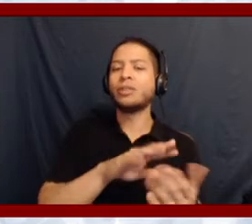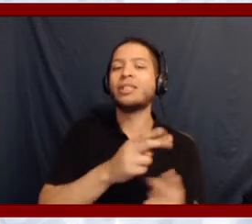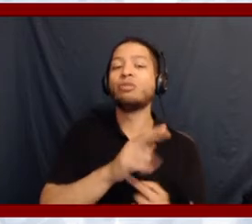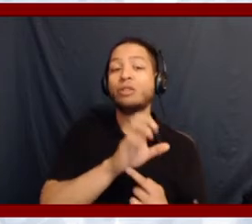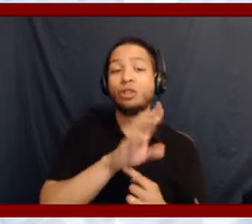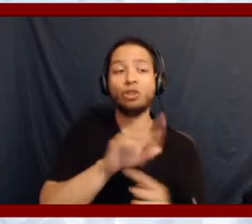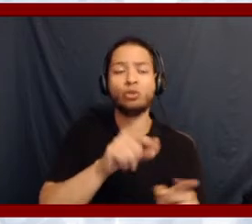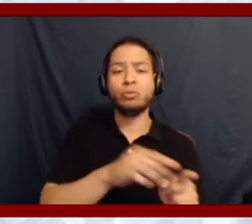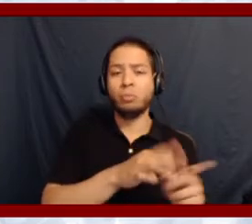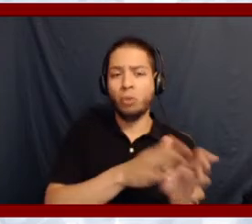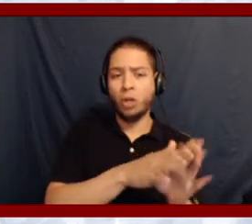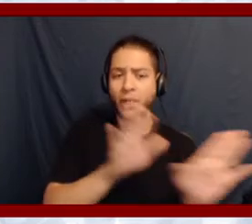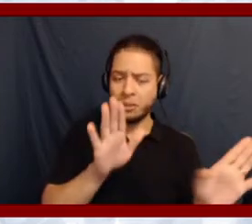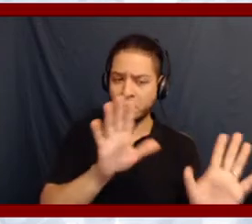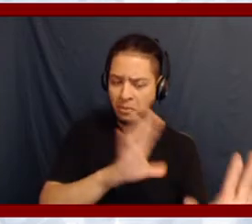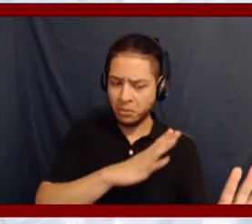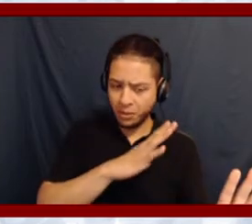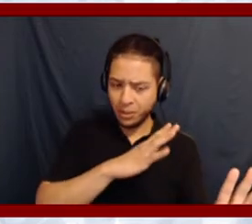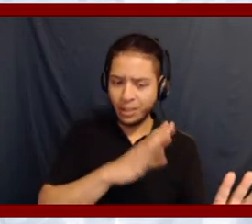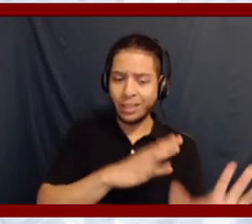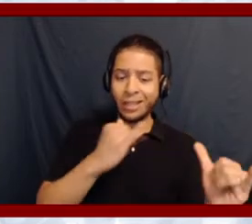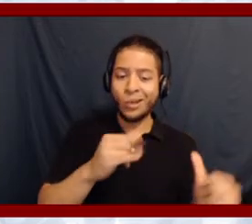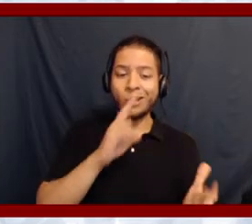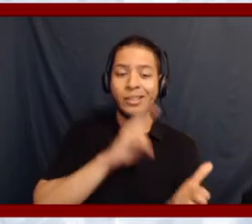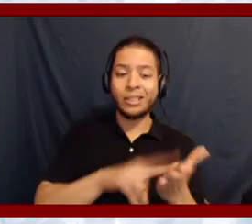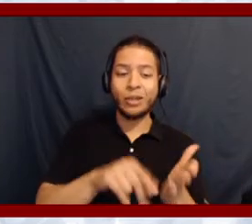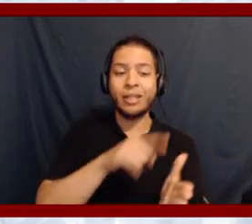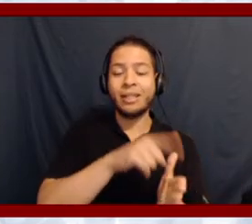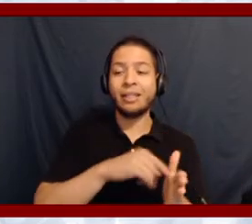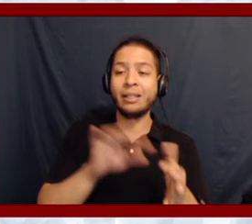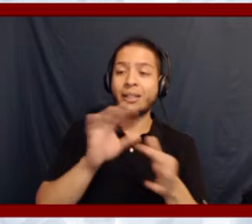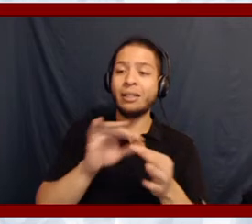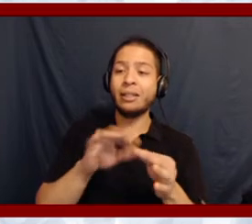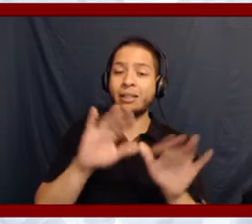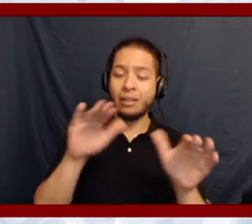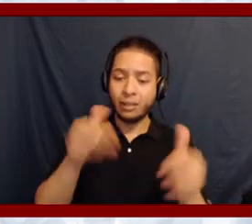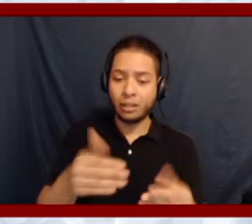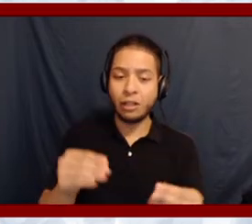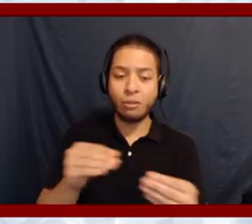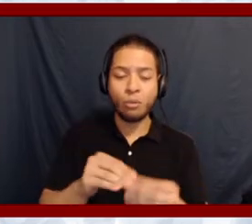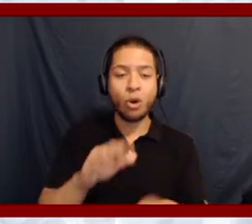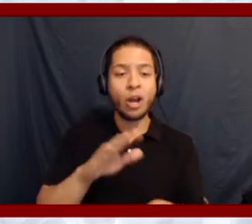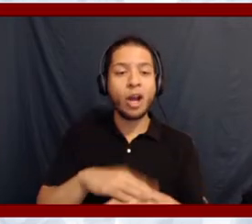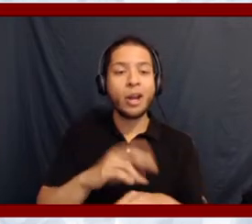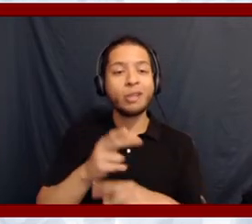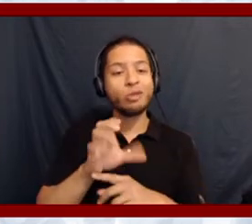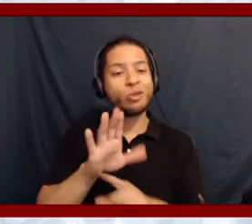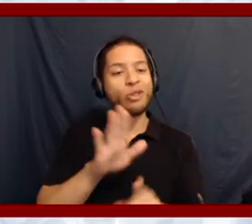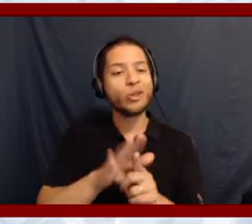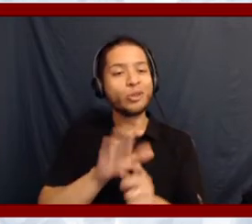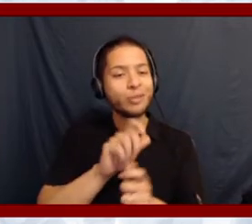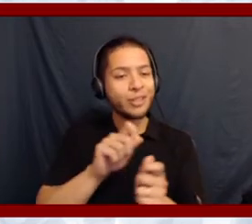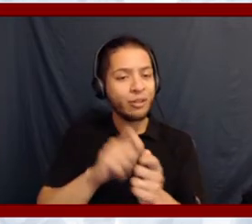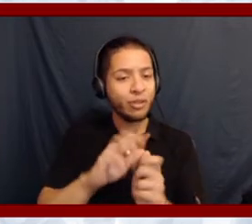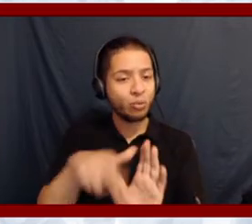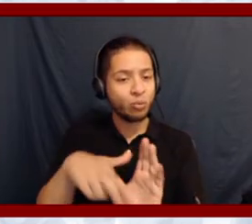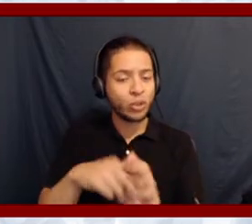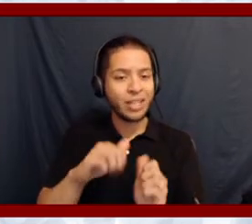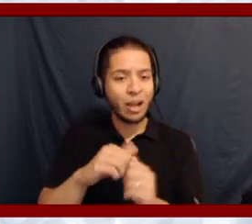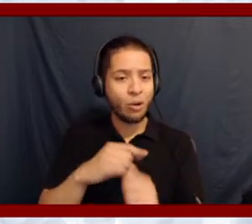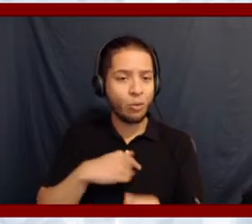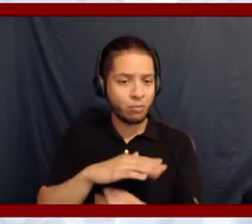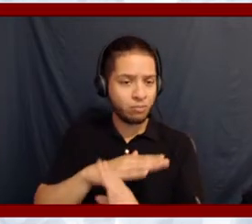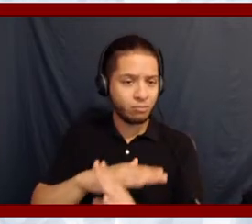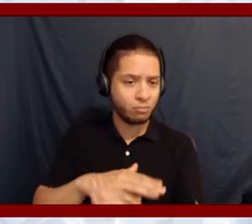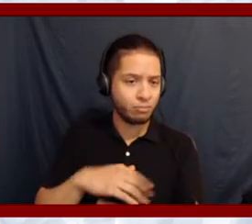is going to be speaking a little bit more to the specific issues and roles that HBCUs have been playing in fighting the pandemic.